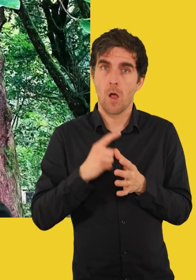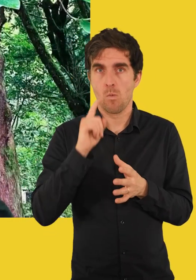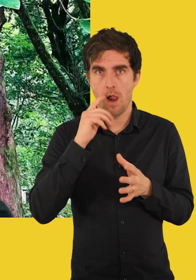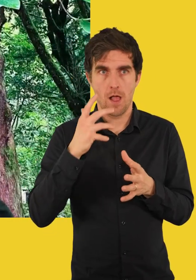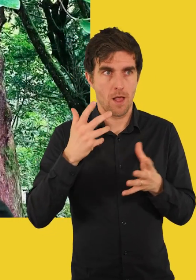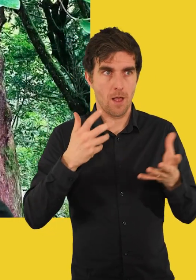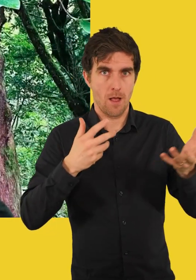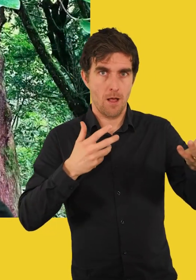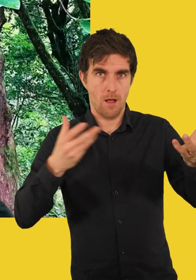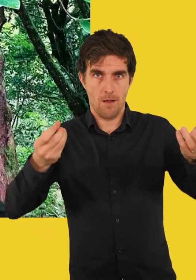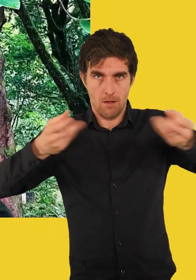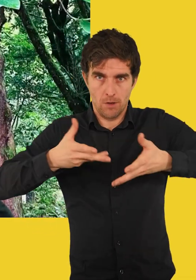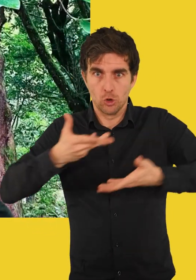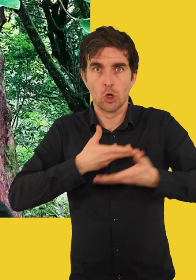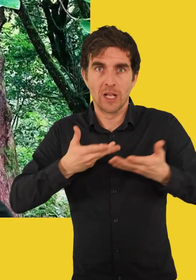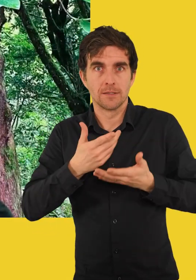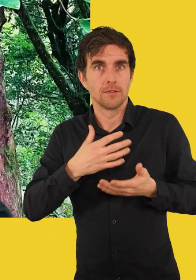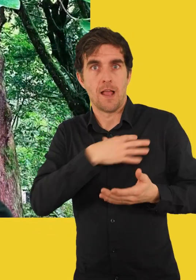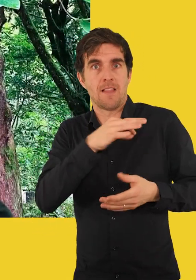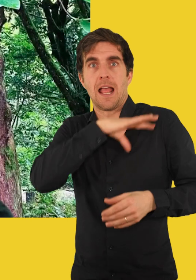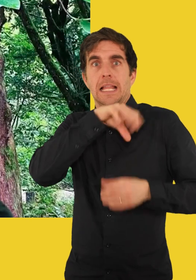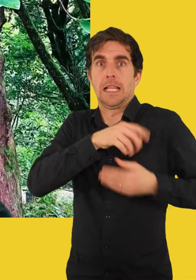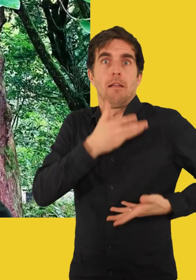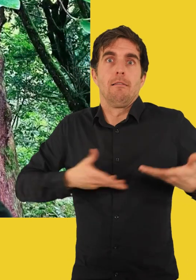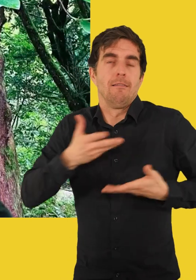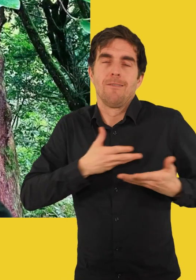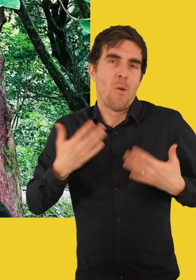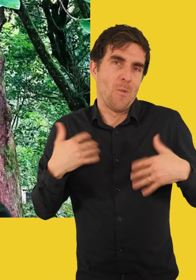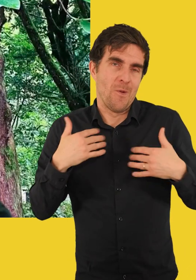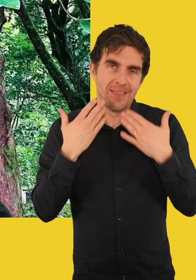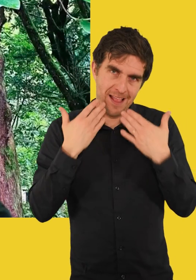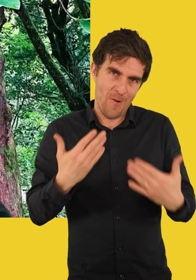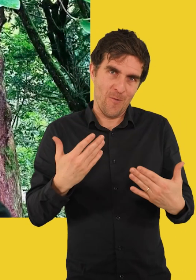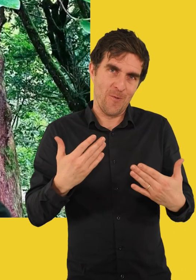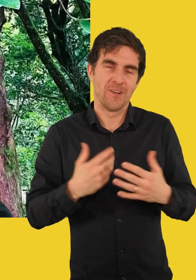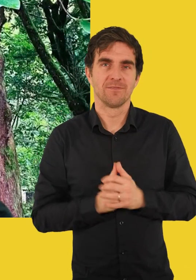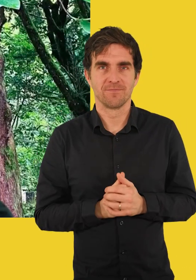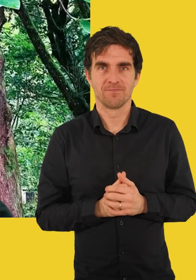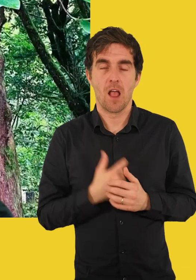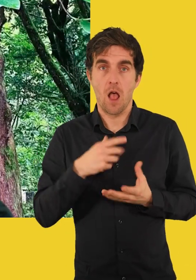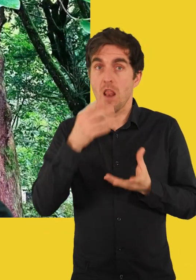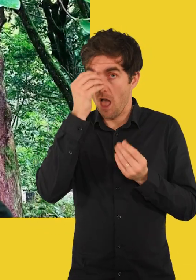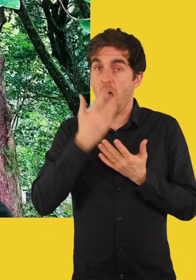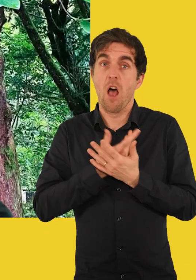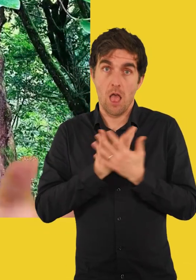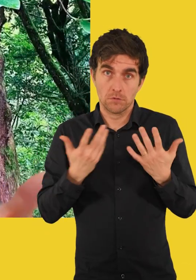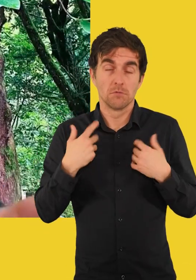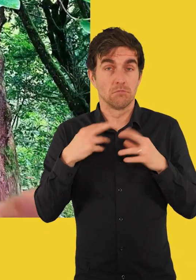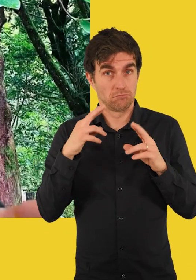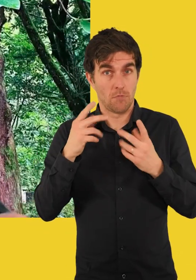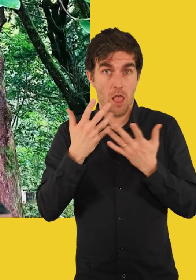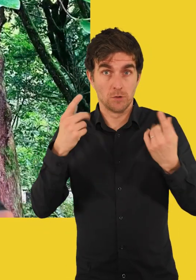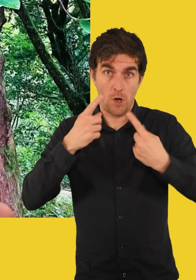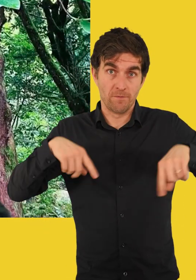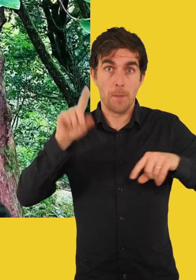this discussion together, and for inviting me to be part of this as well. I've learned loads. I hope all of